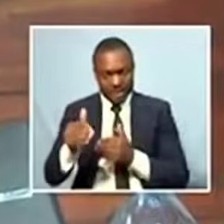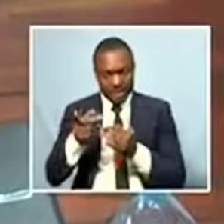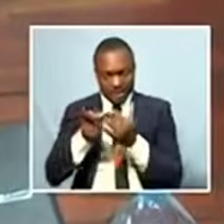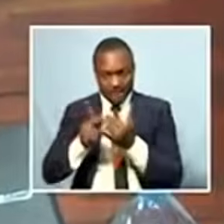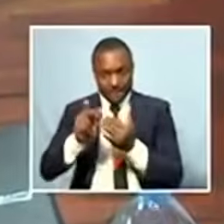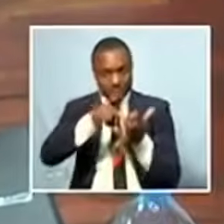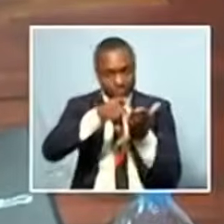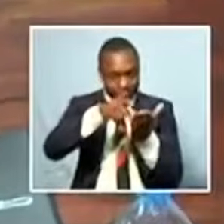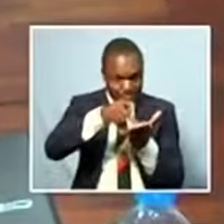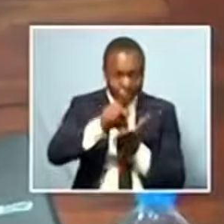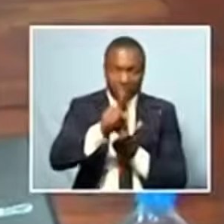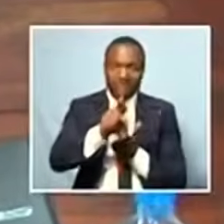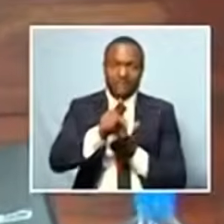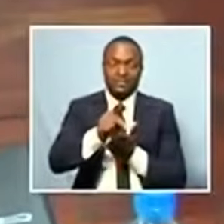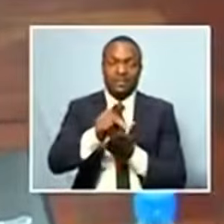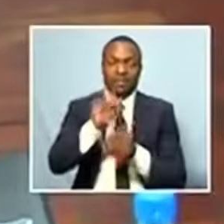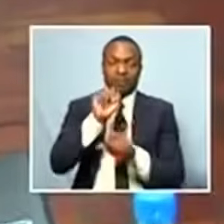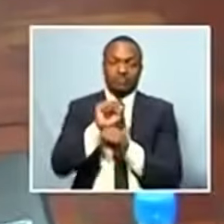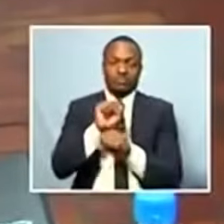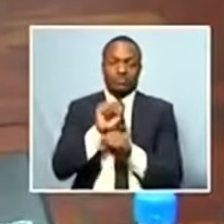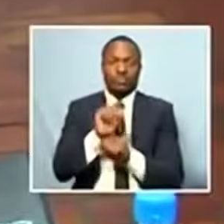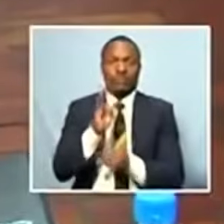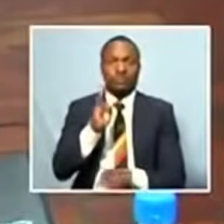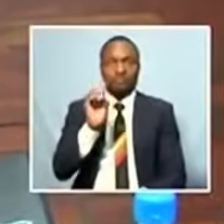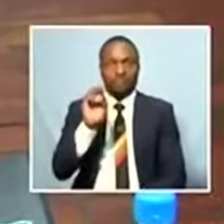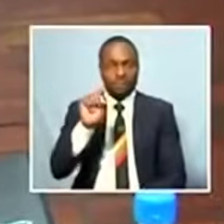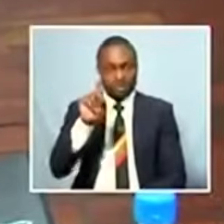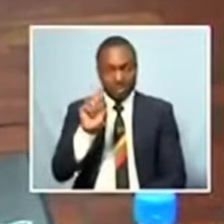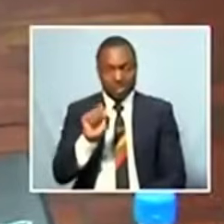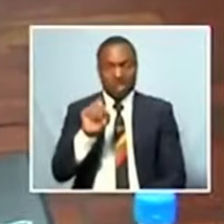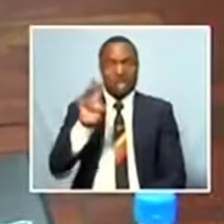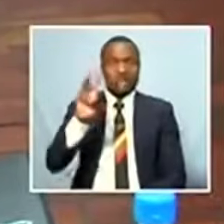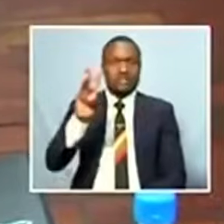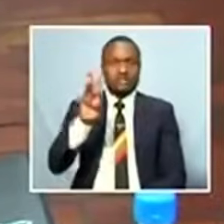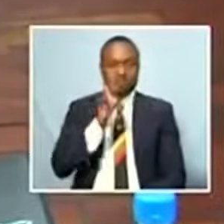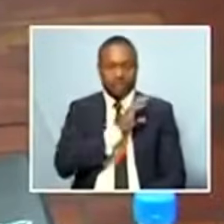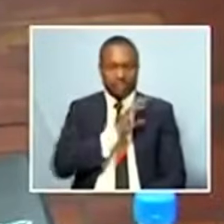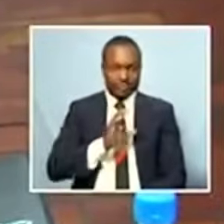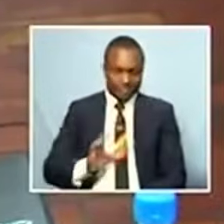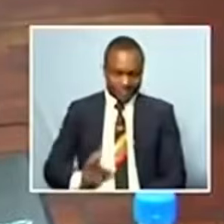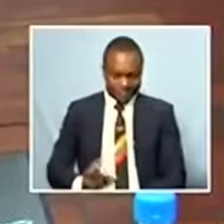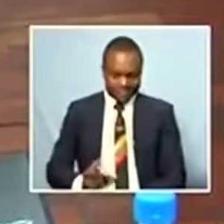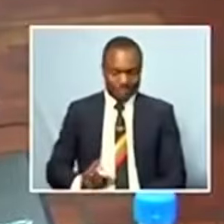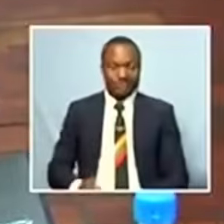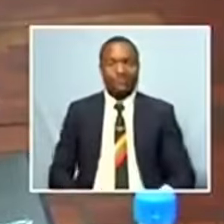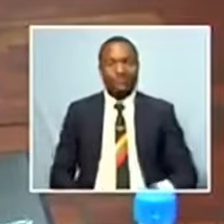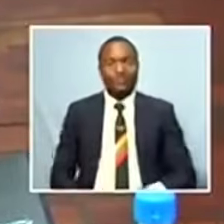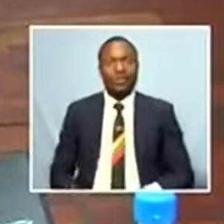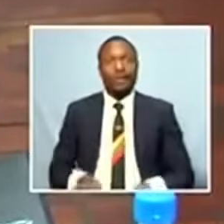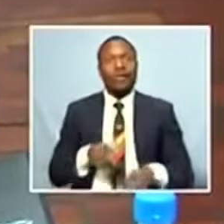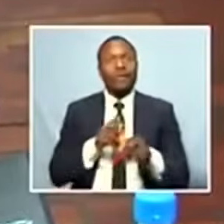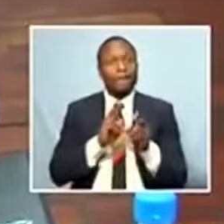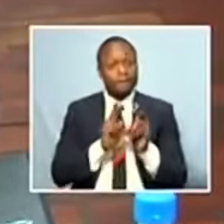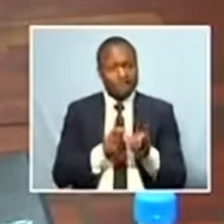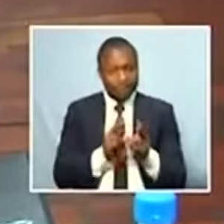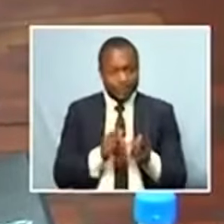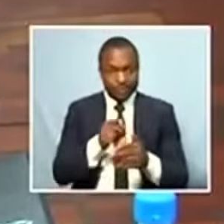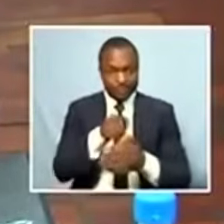payment guarantees and performance bonds on the 6 companies. The response is